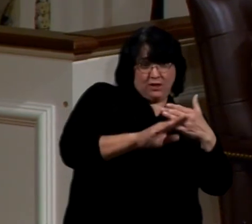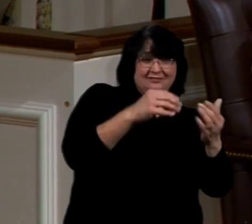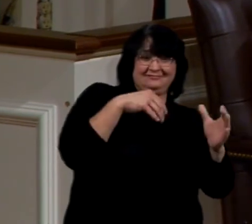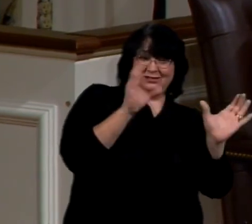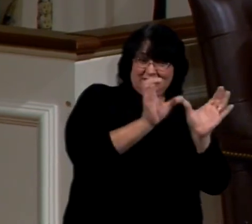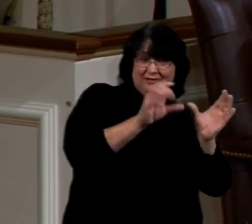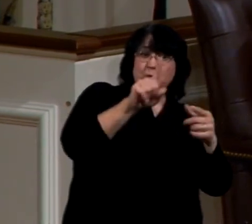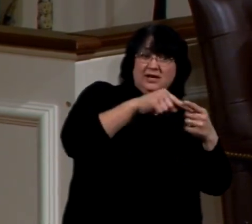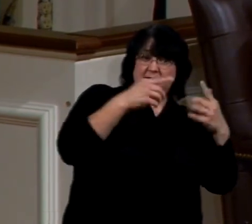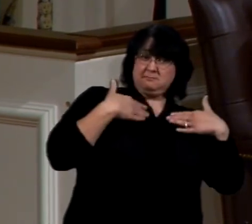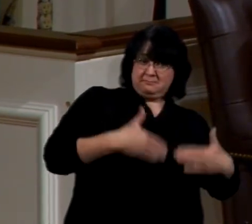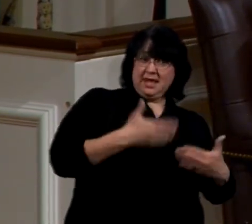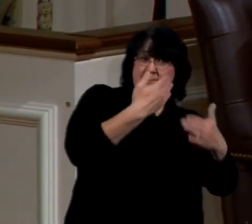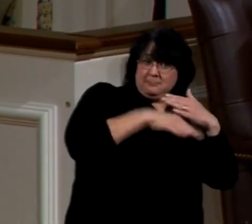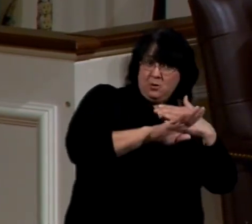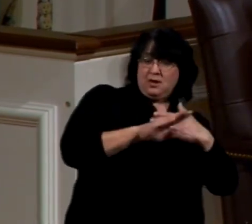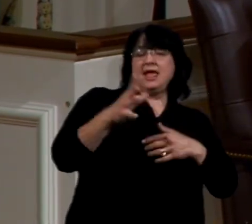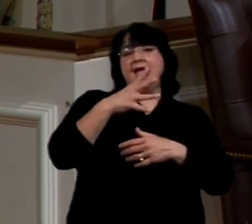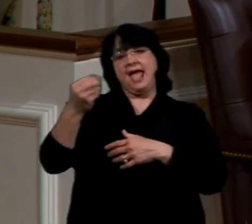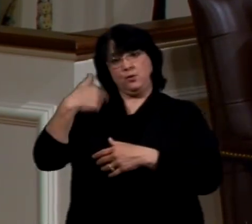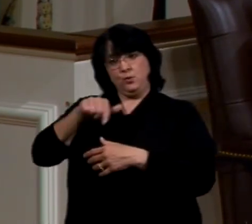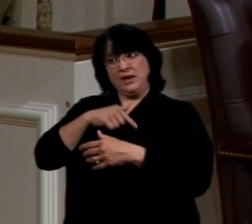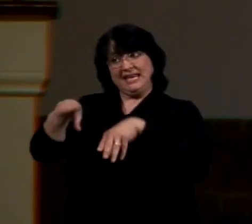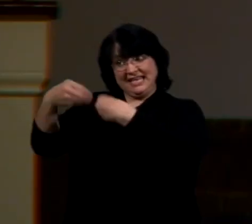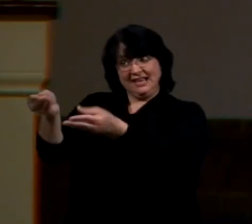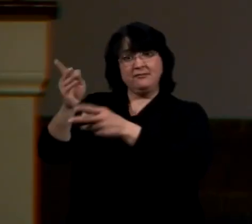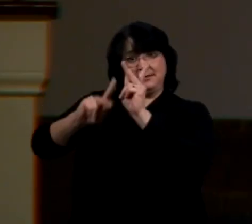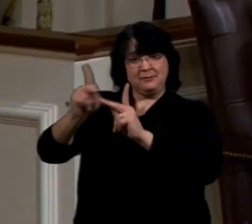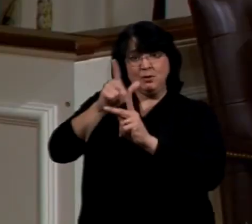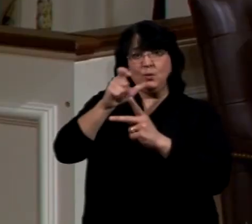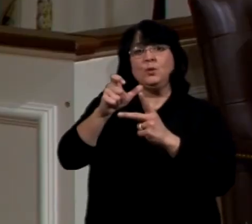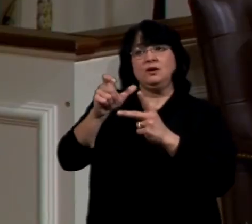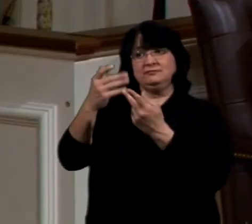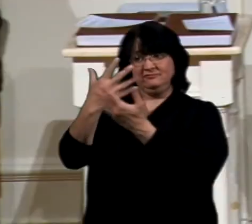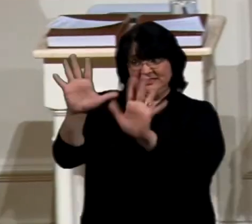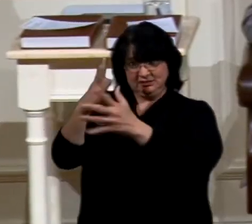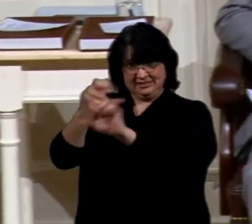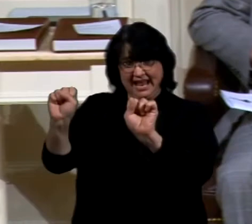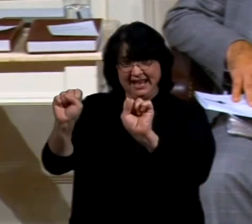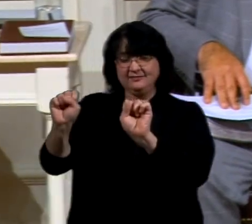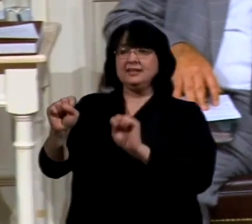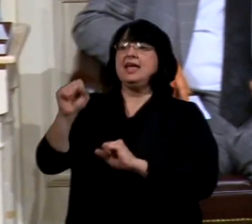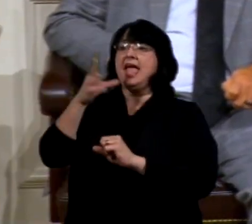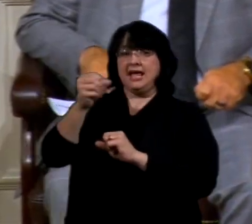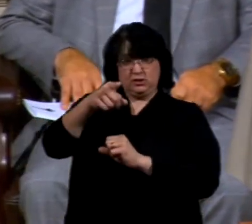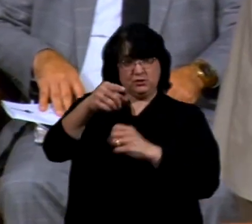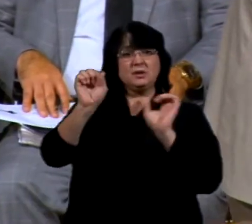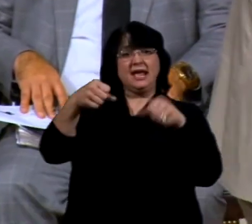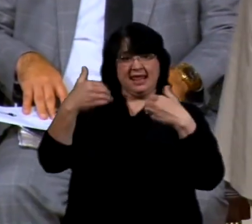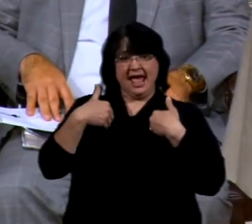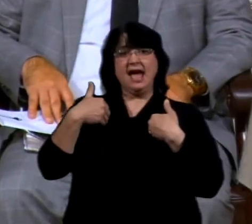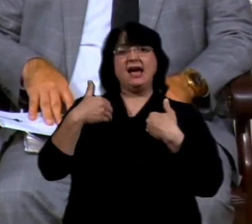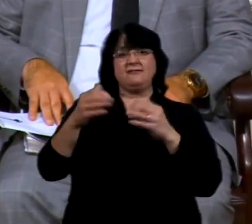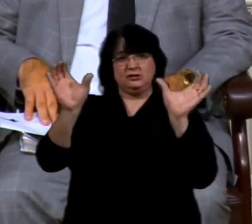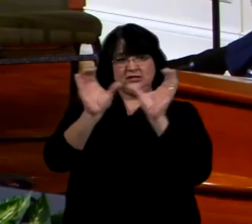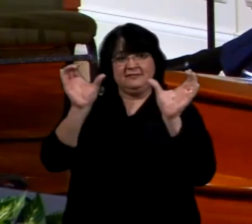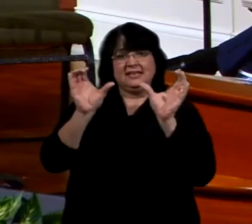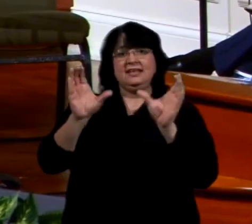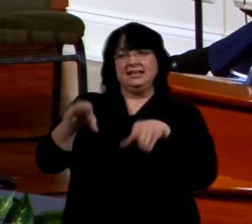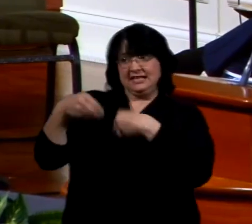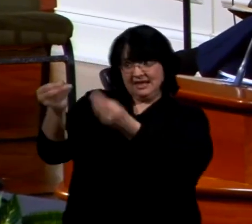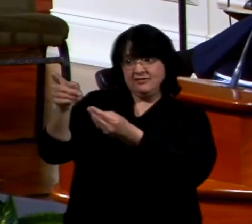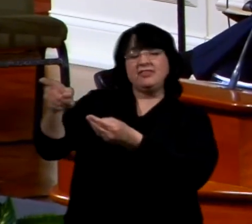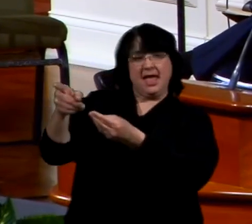were physically born. We actually give them, when you lead someone to Christ, if you could have one of them and actually fill it out right there with them and give them a